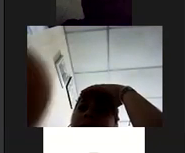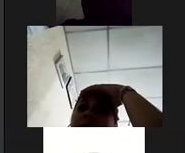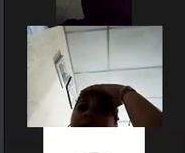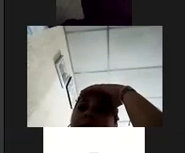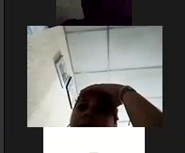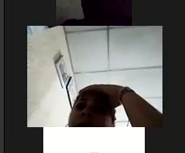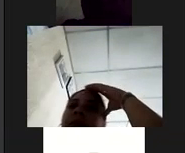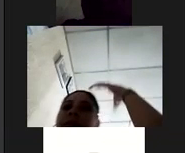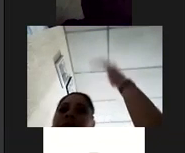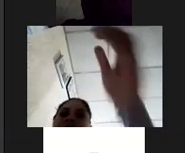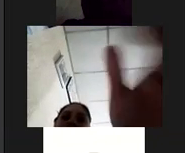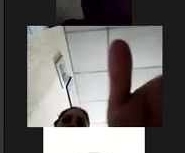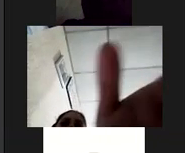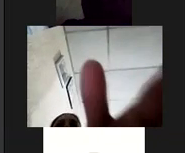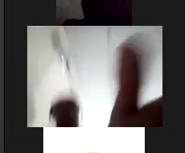with my PPT,